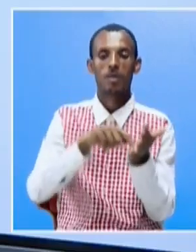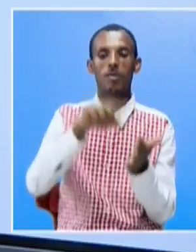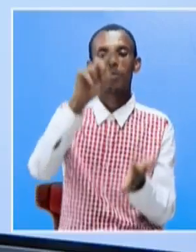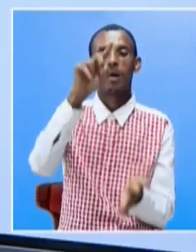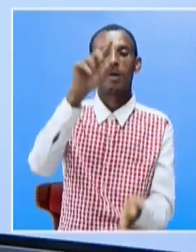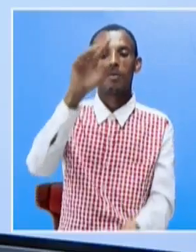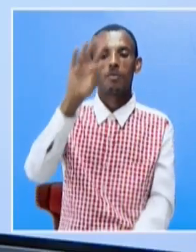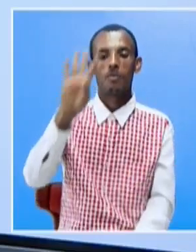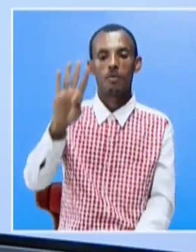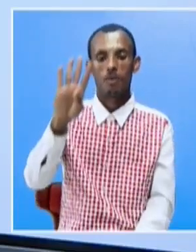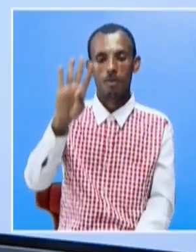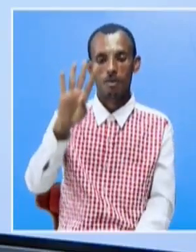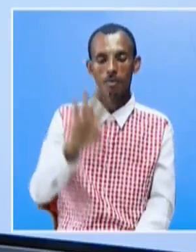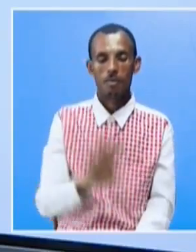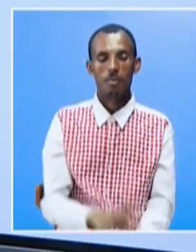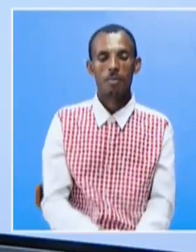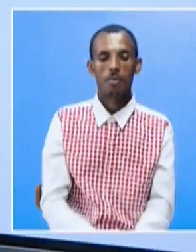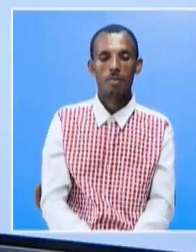3.14.